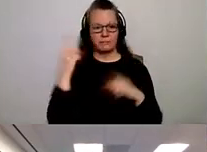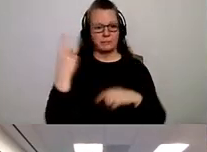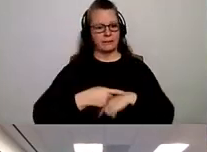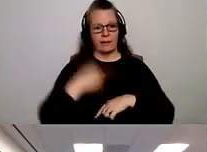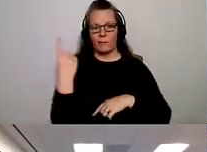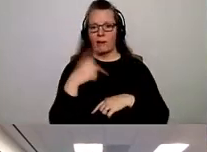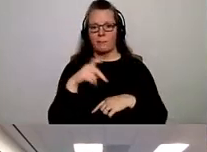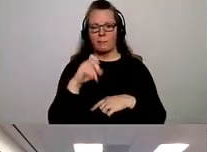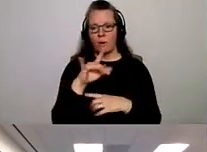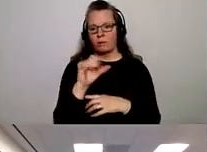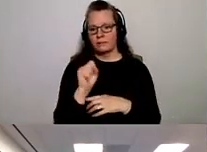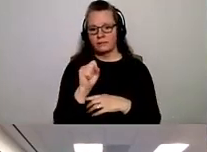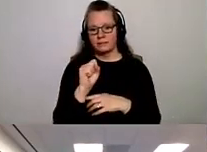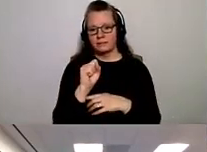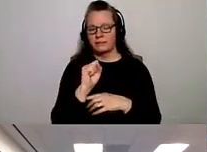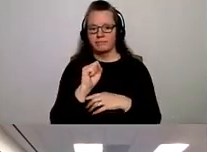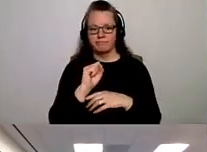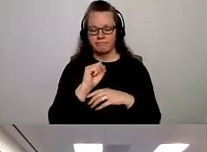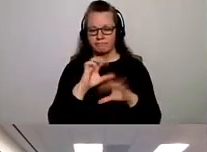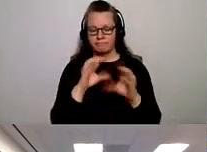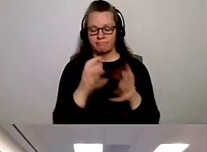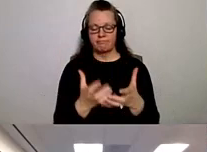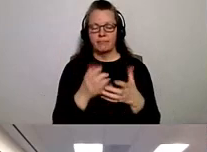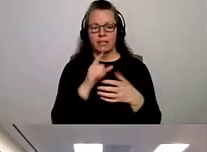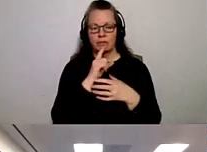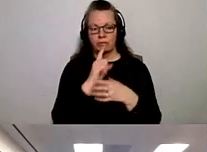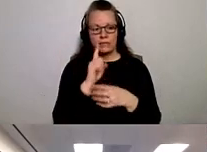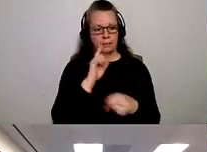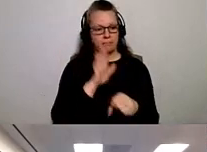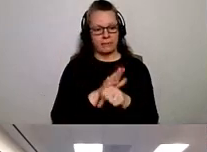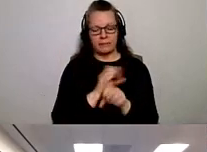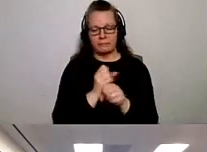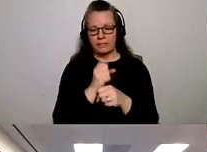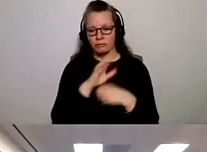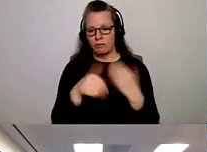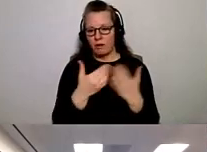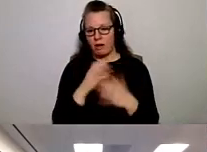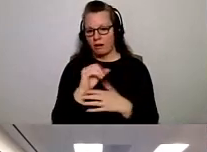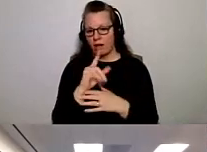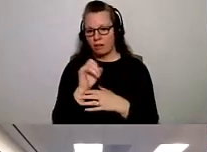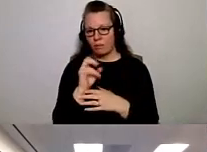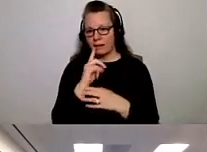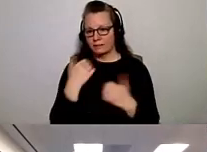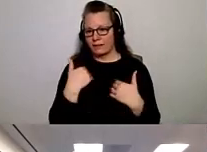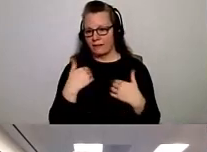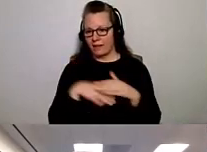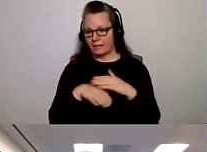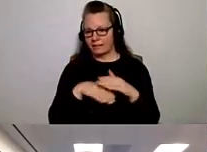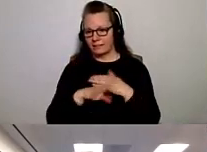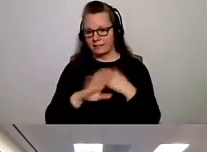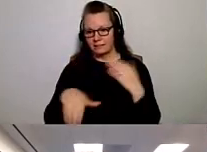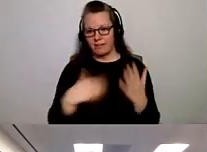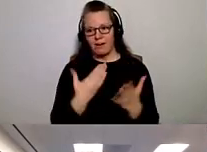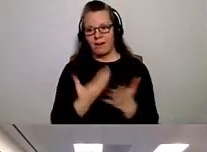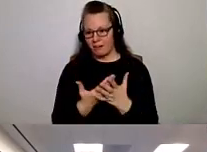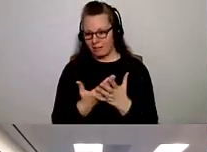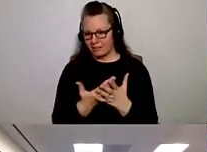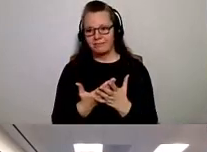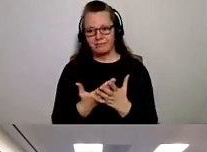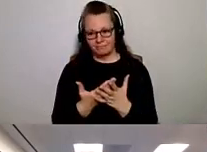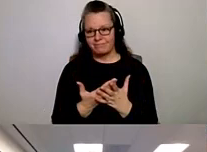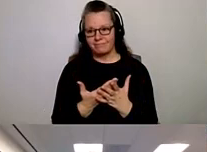administration has been committed to ensuring that all Coloradoans have access to high quality and affordable